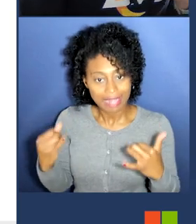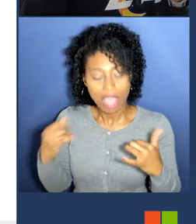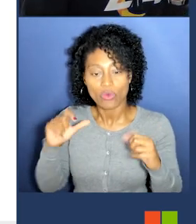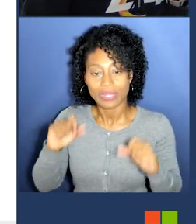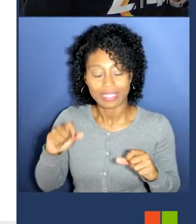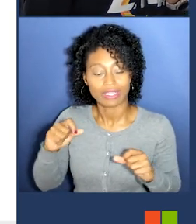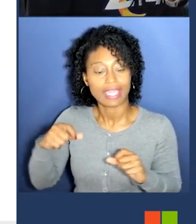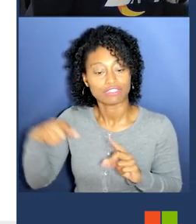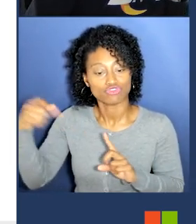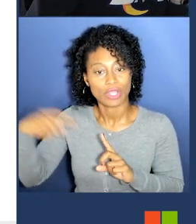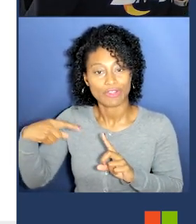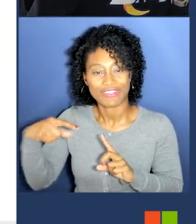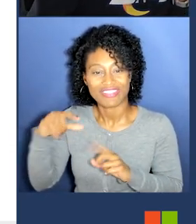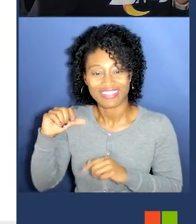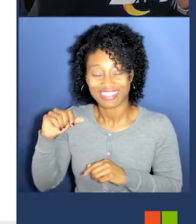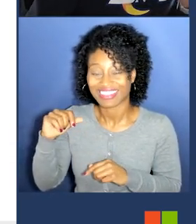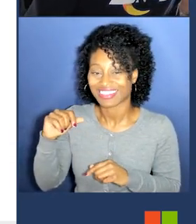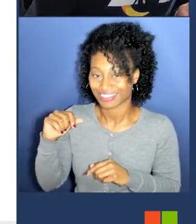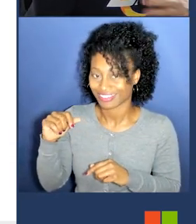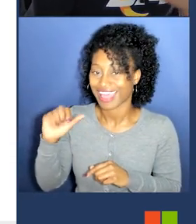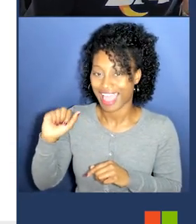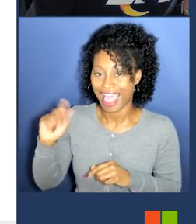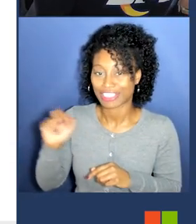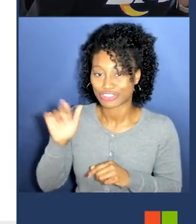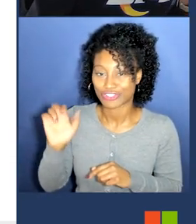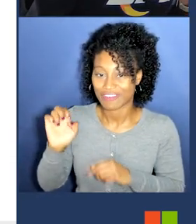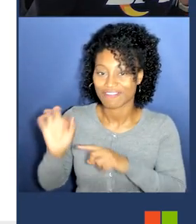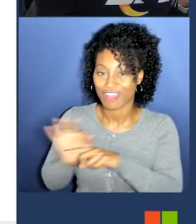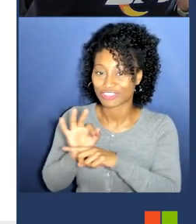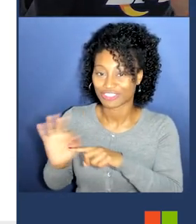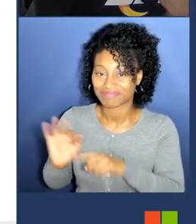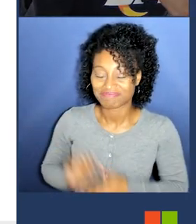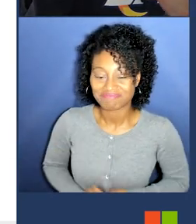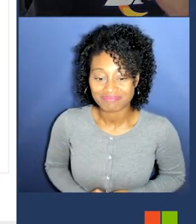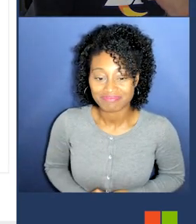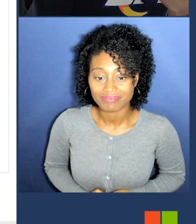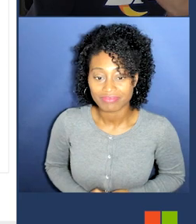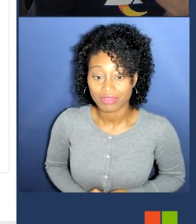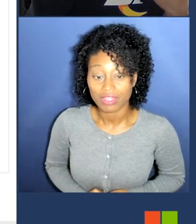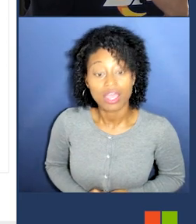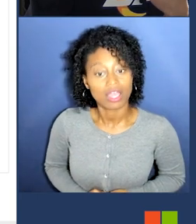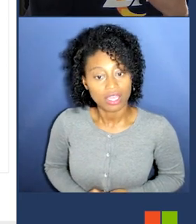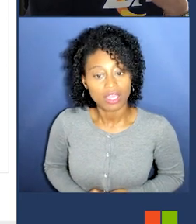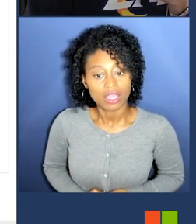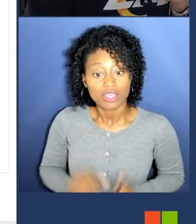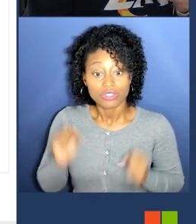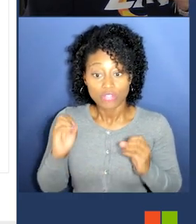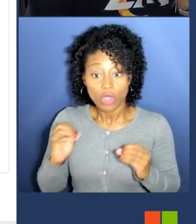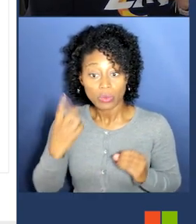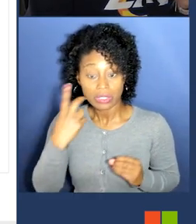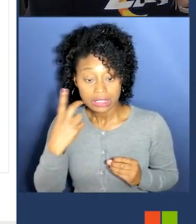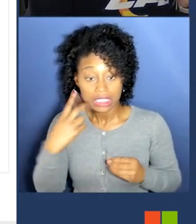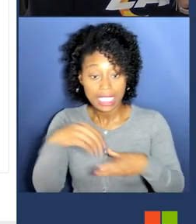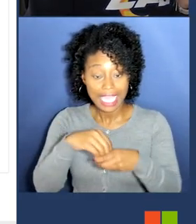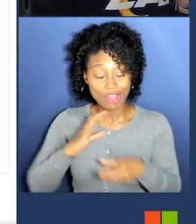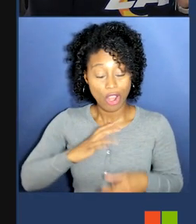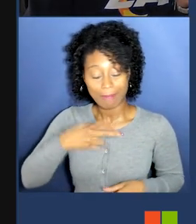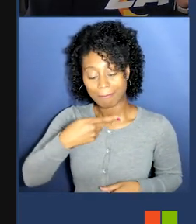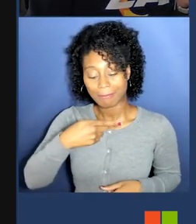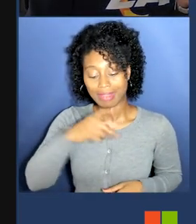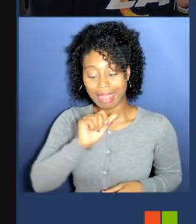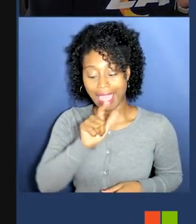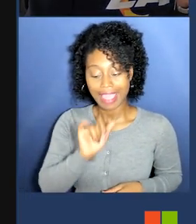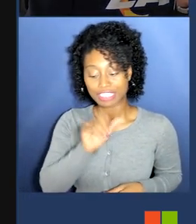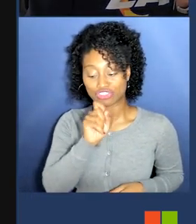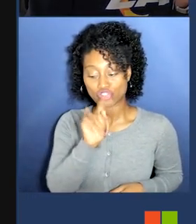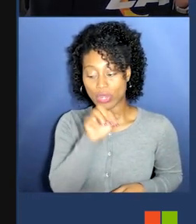Azure function. So what this does, whenever this event occurs, you would see this here in PlayStream, it will